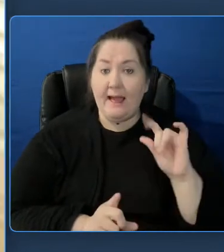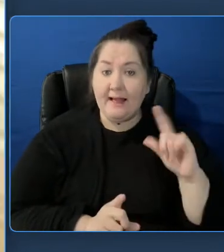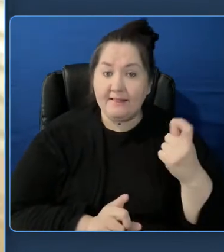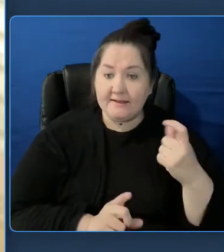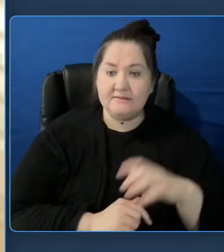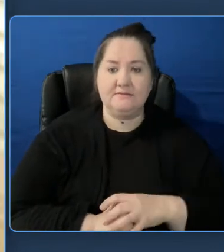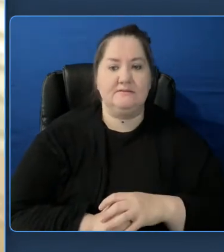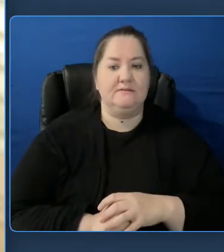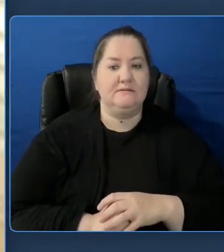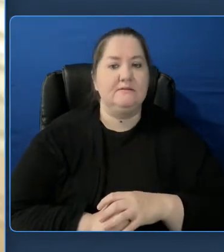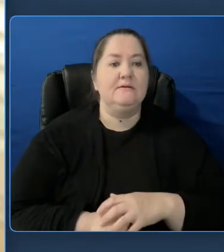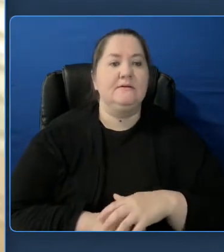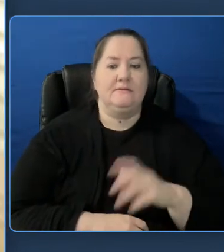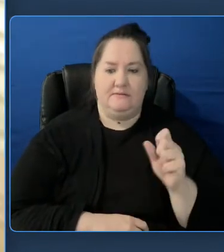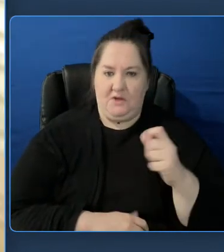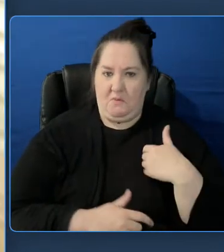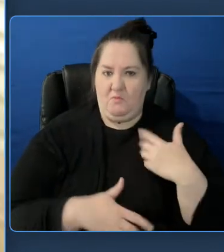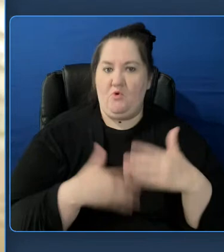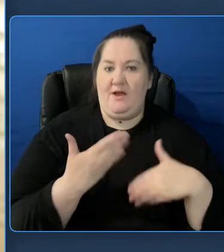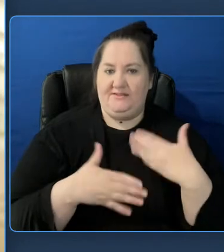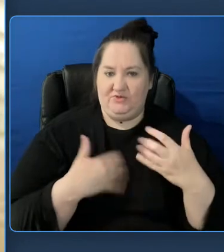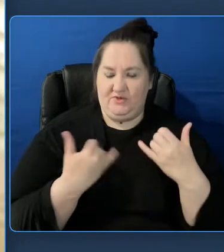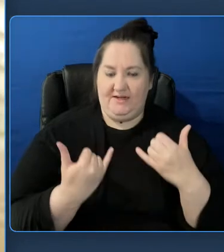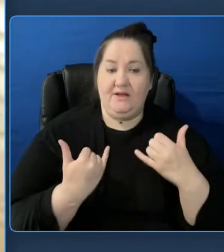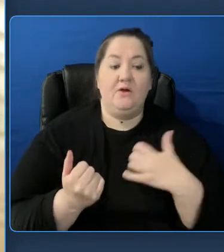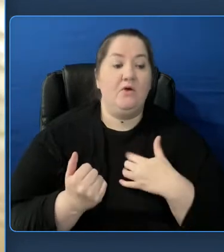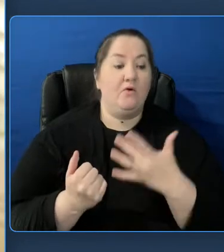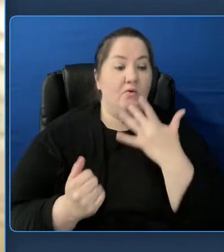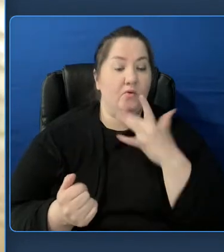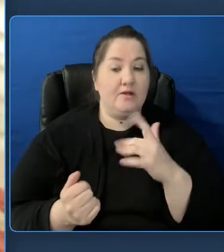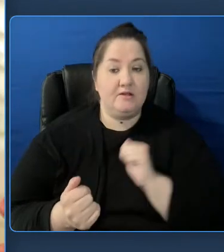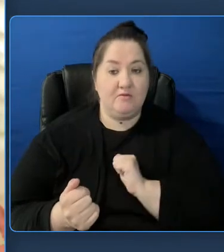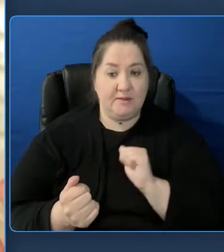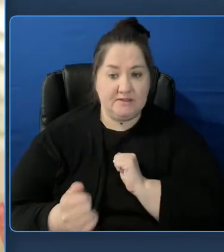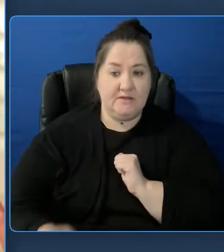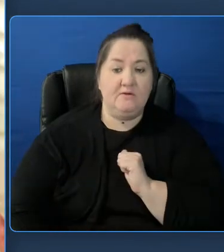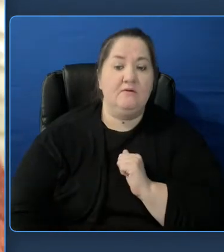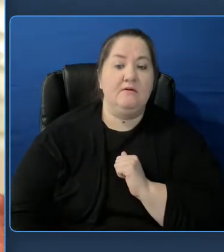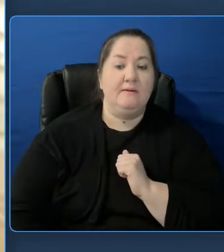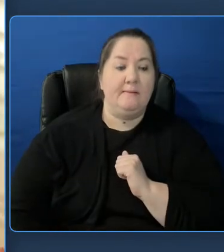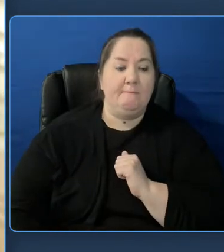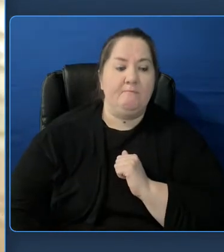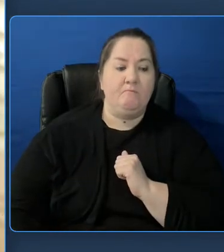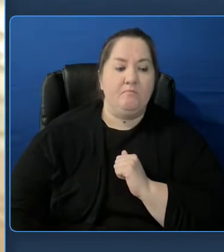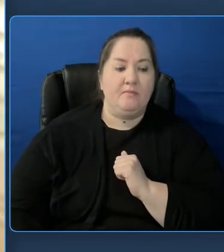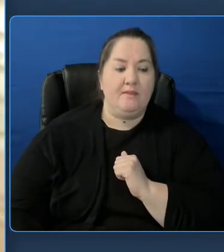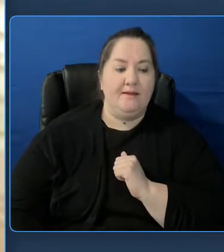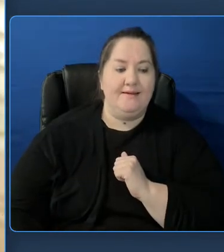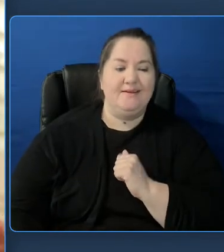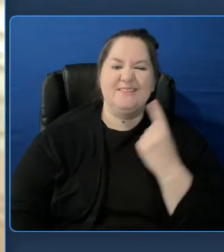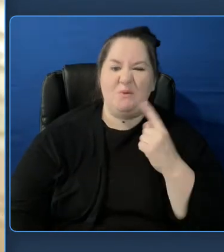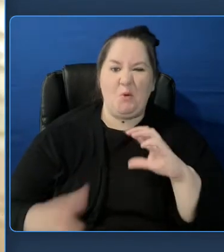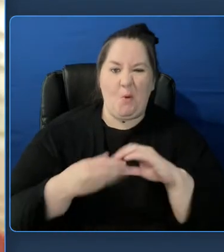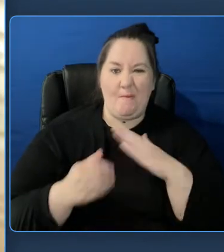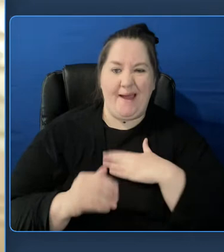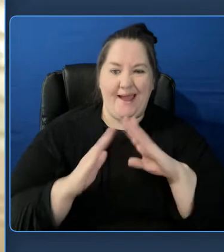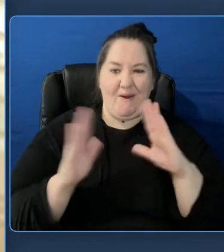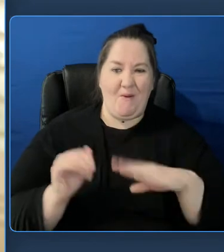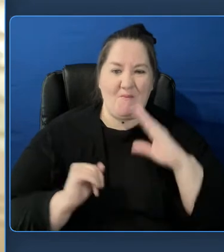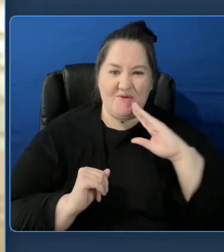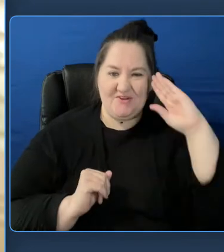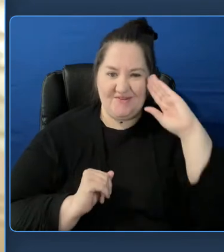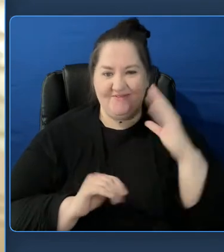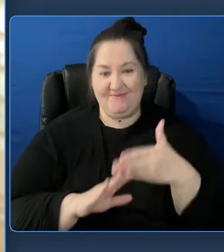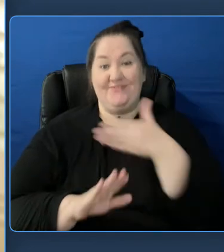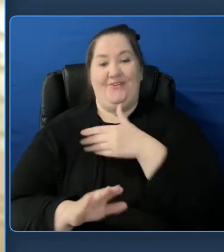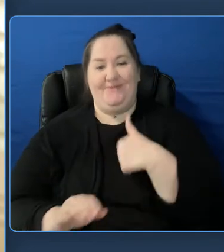Alex? Yeah, I'm in the process. Fortunately for me, there was someone else that owned my house before. I had run cables to